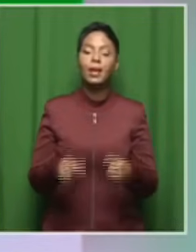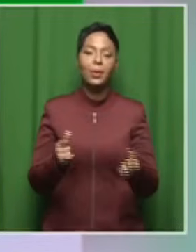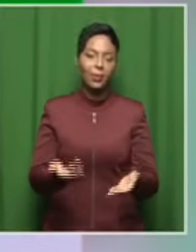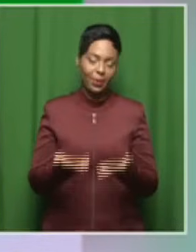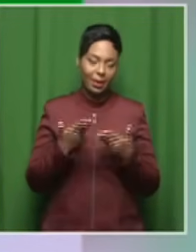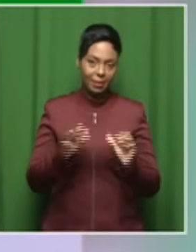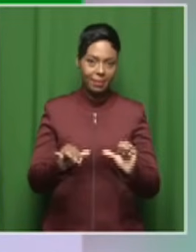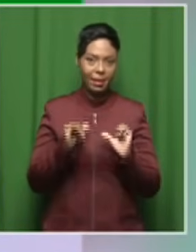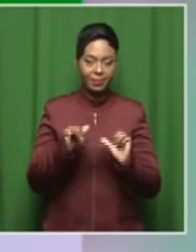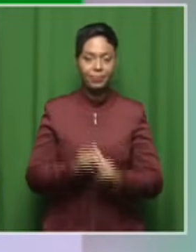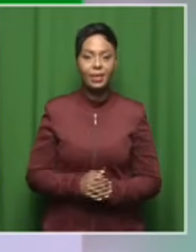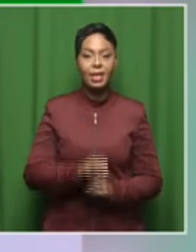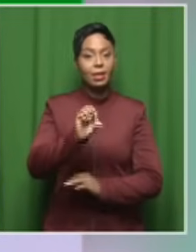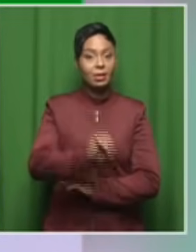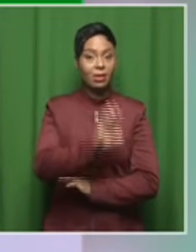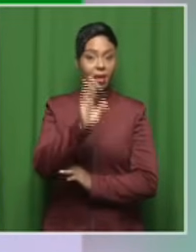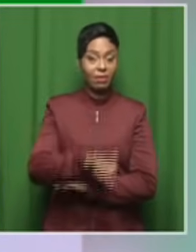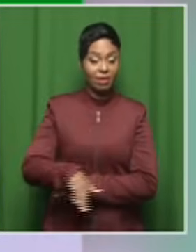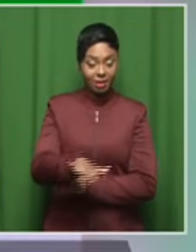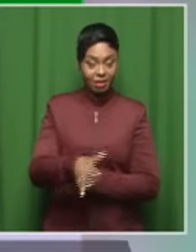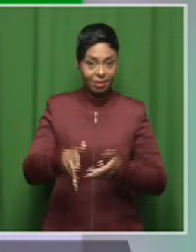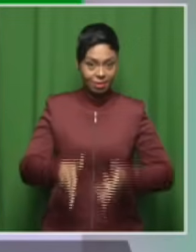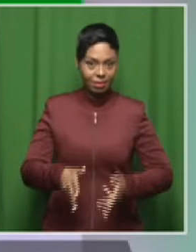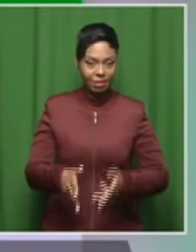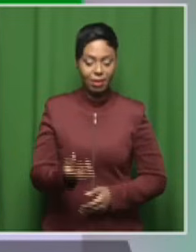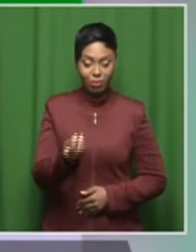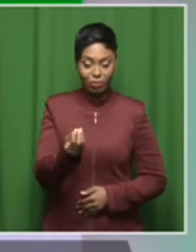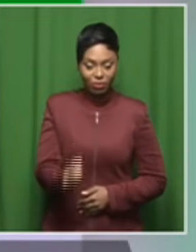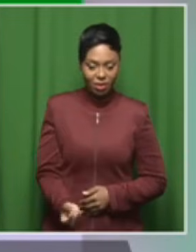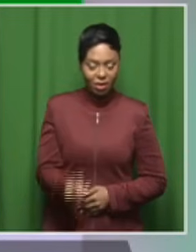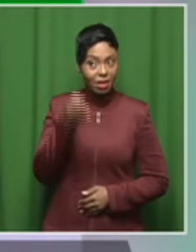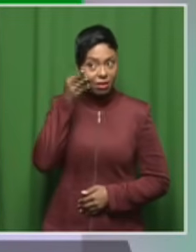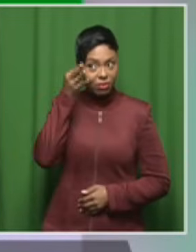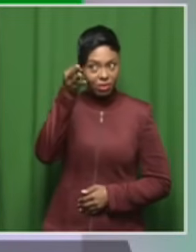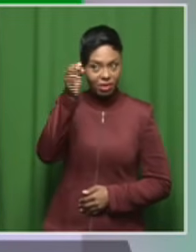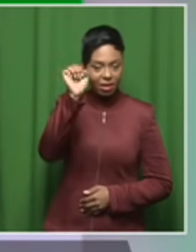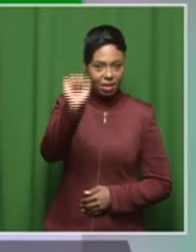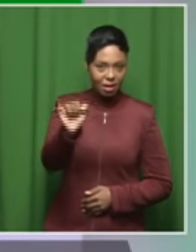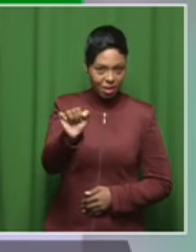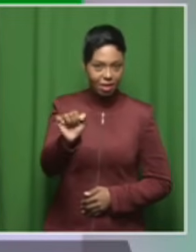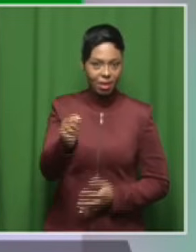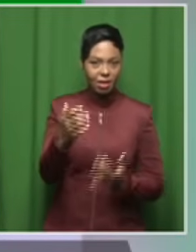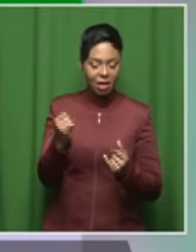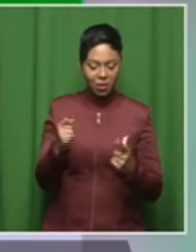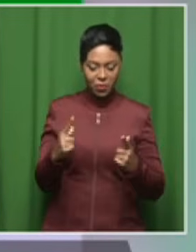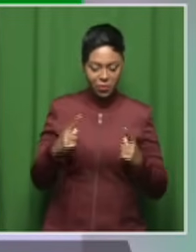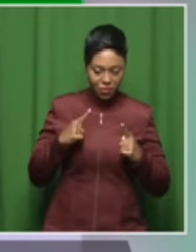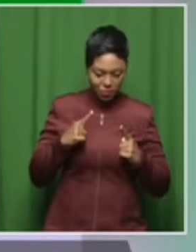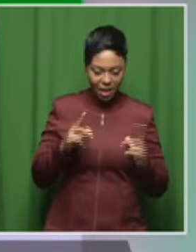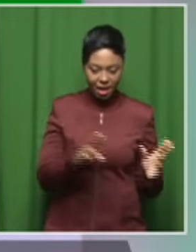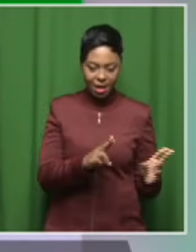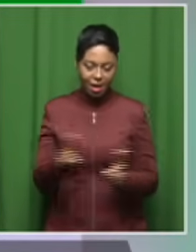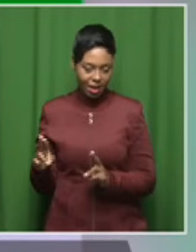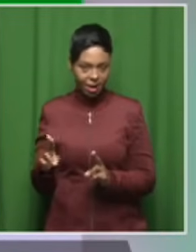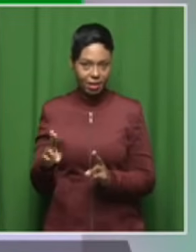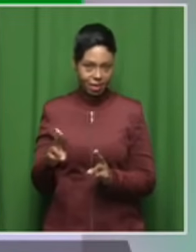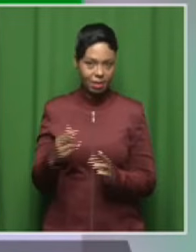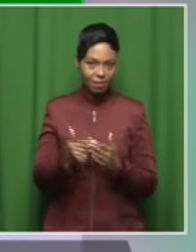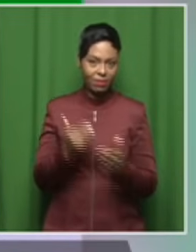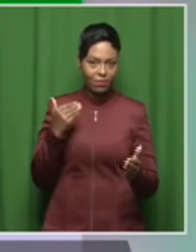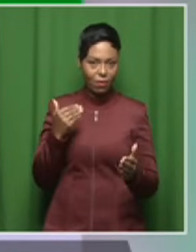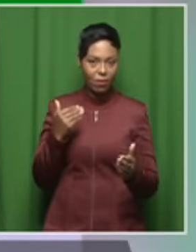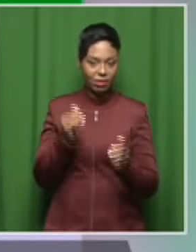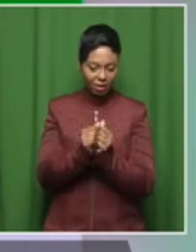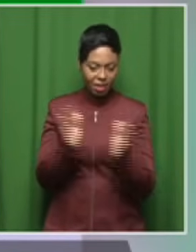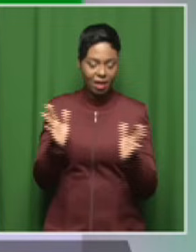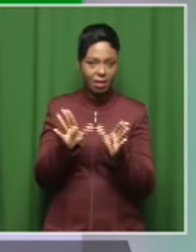Now, in South Africa, a child's future is often determined before they even step into a classroom, with early childhood development